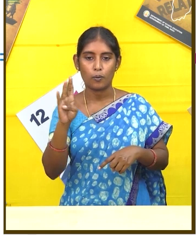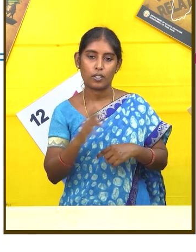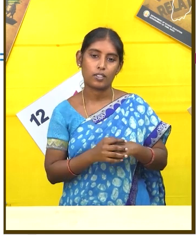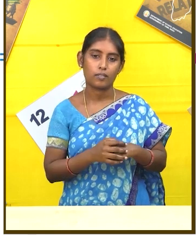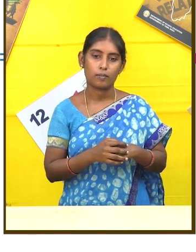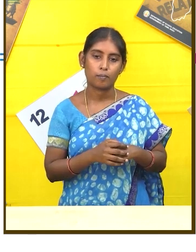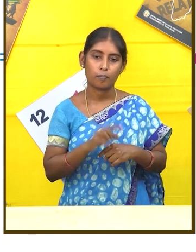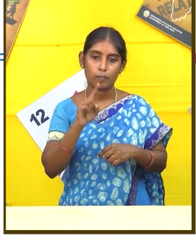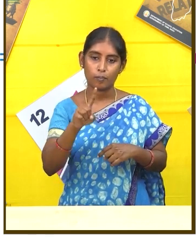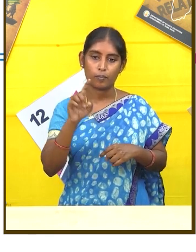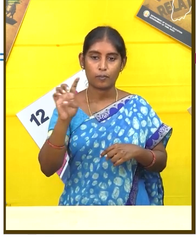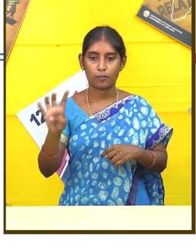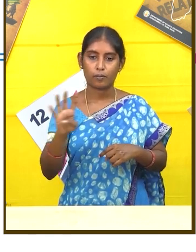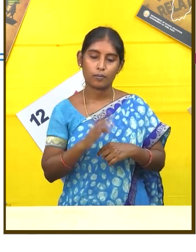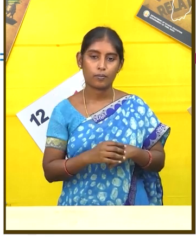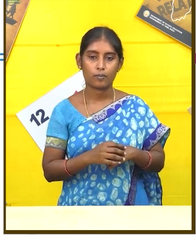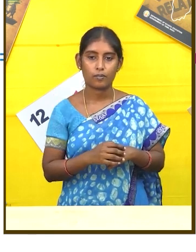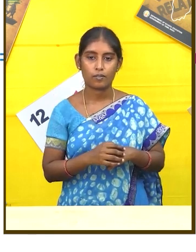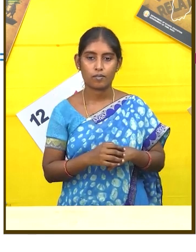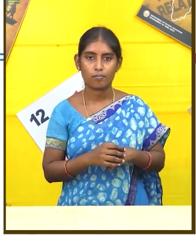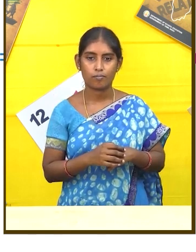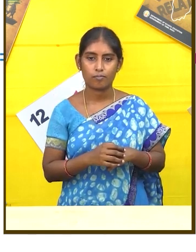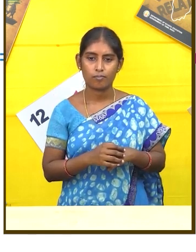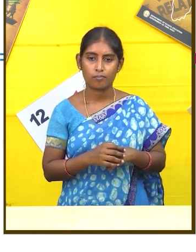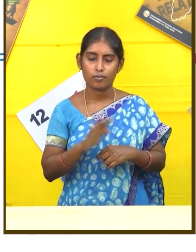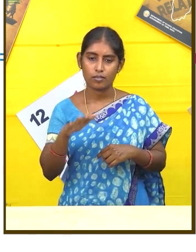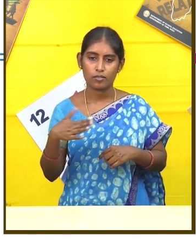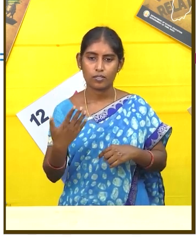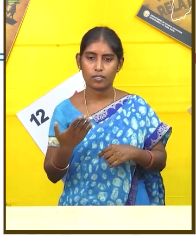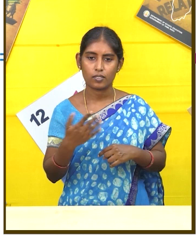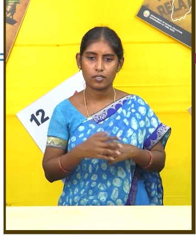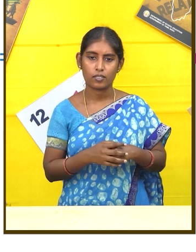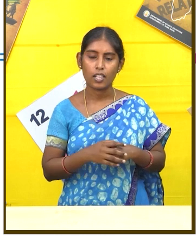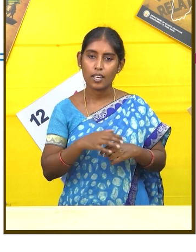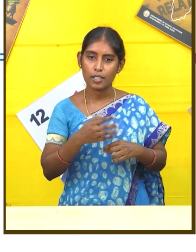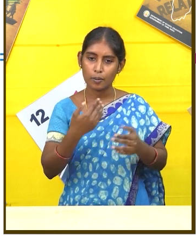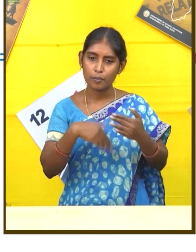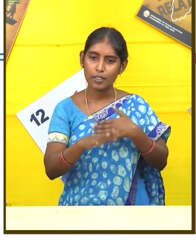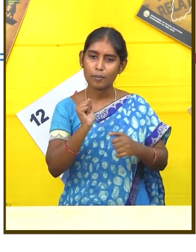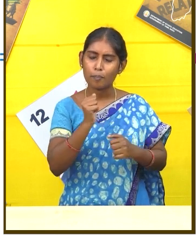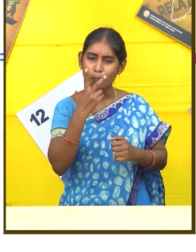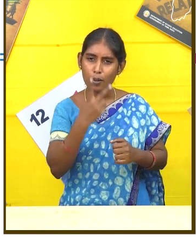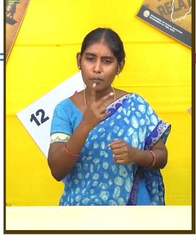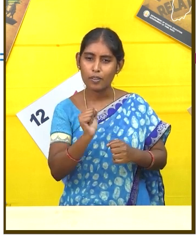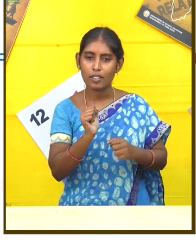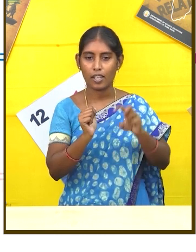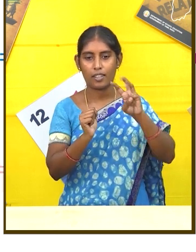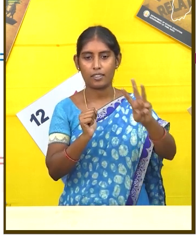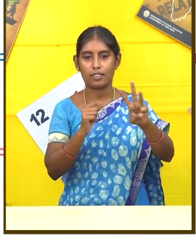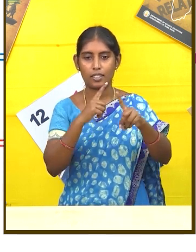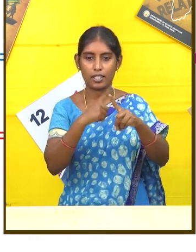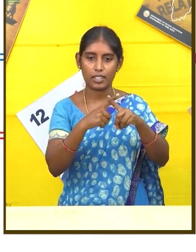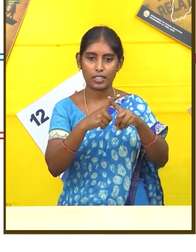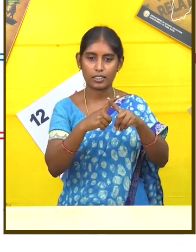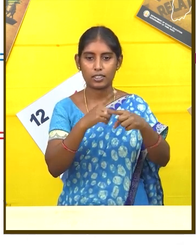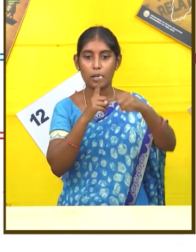4. So 2 into 4 equal to 14. 14 is a right side number, so that we have right as it is. So now what